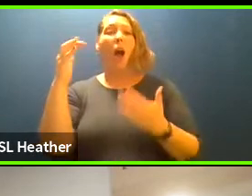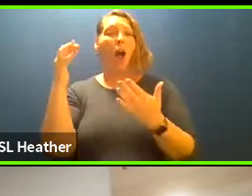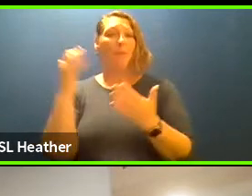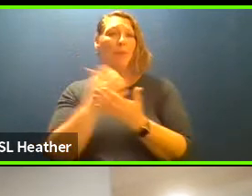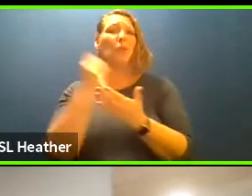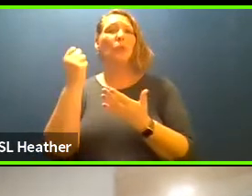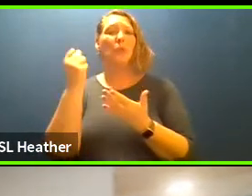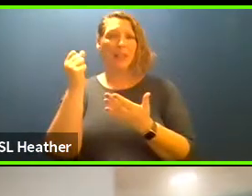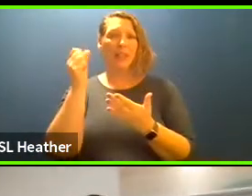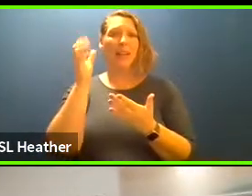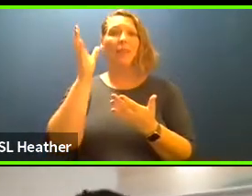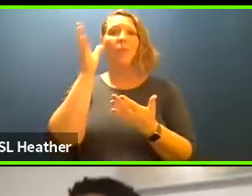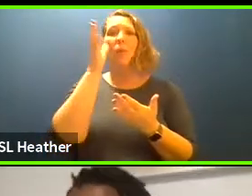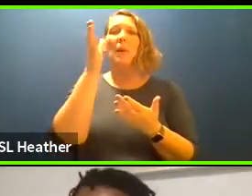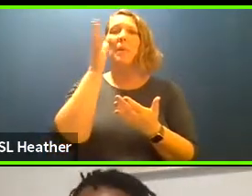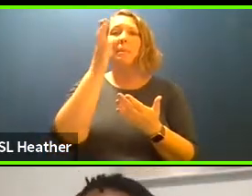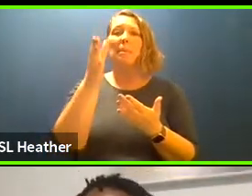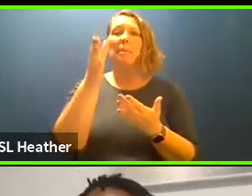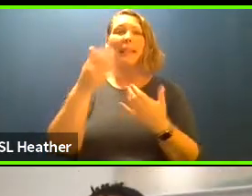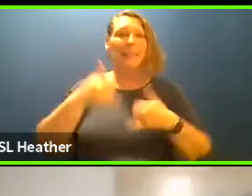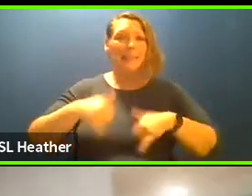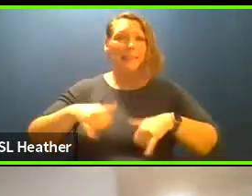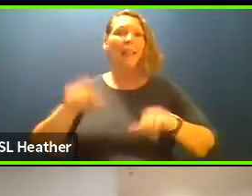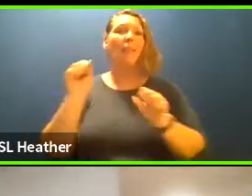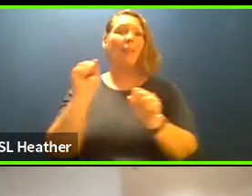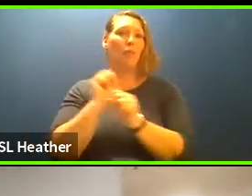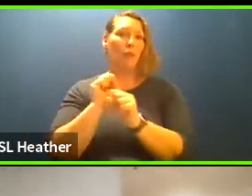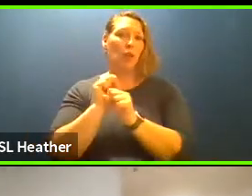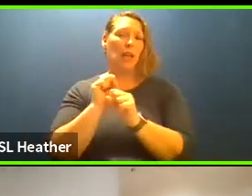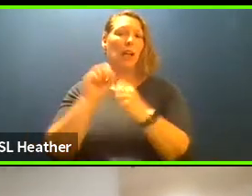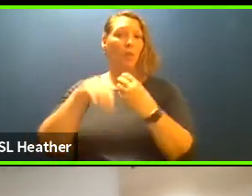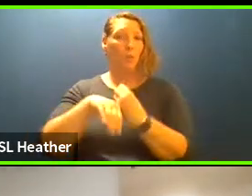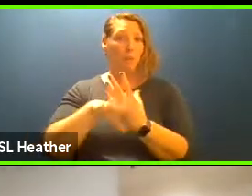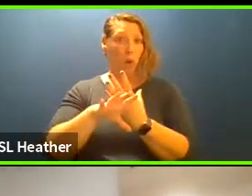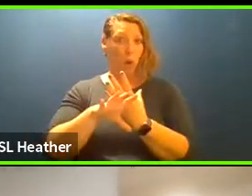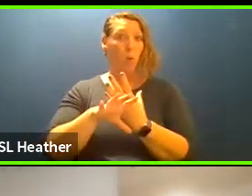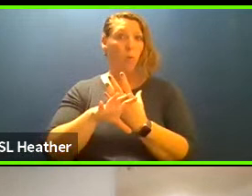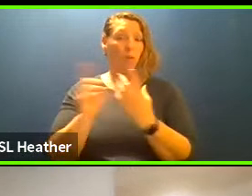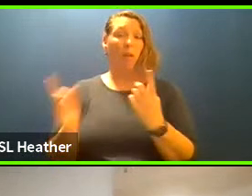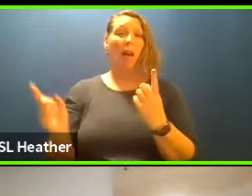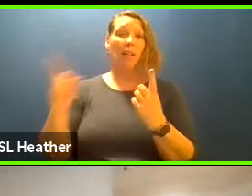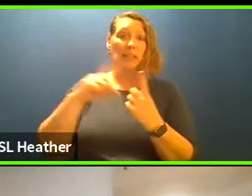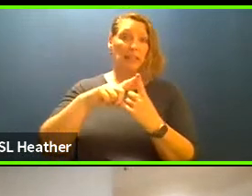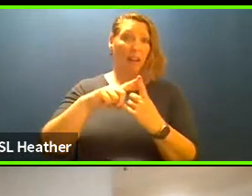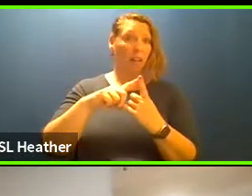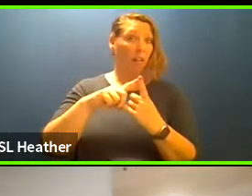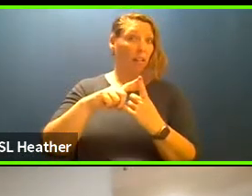we're going to be still working remotely until